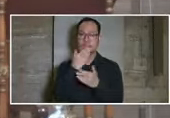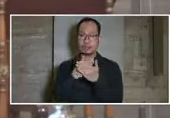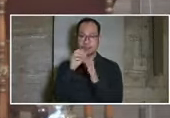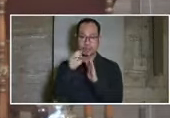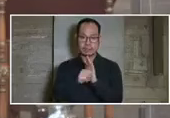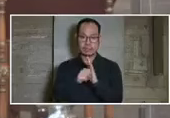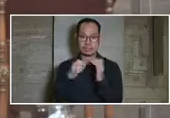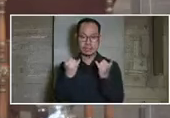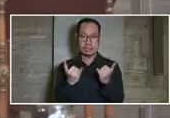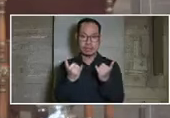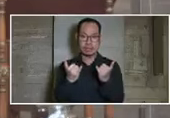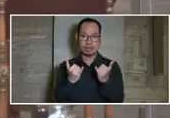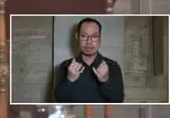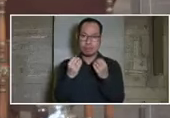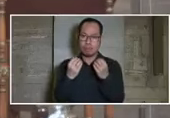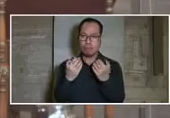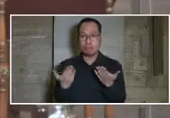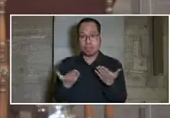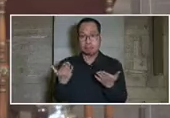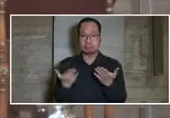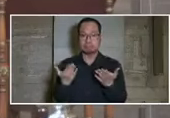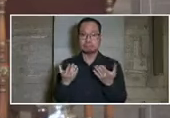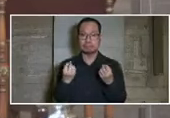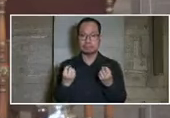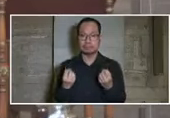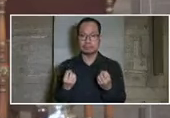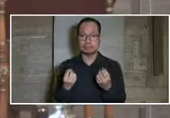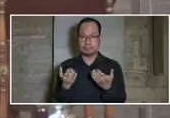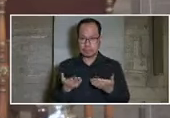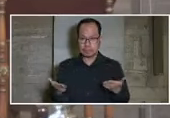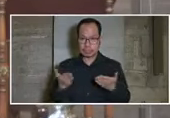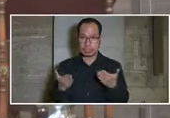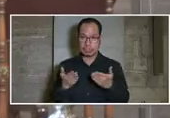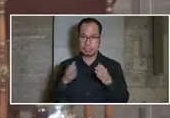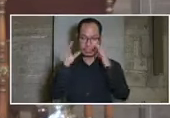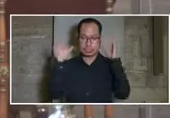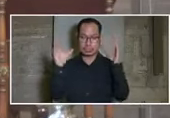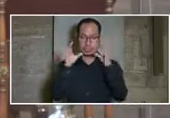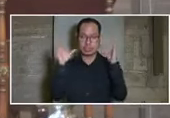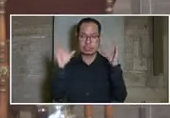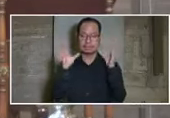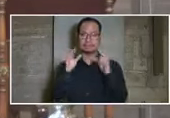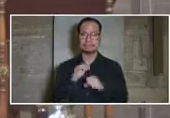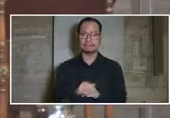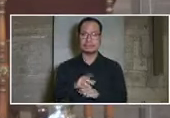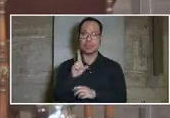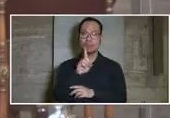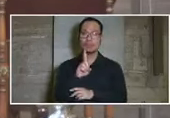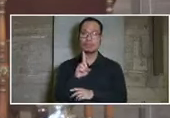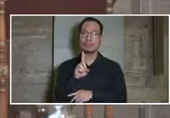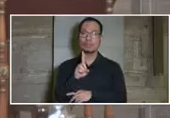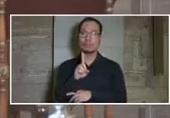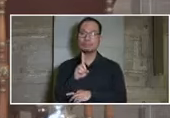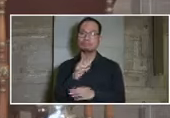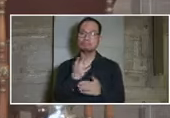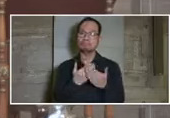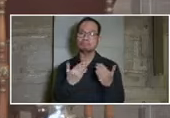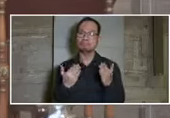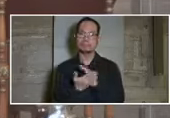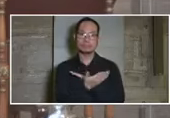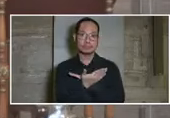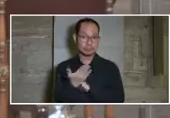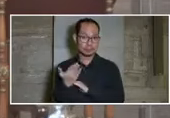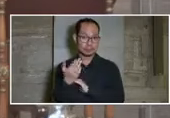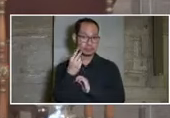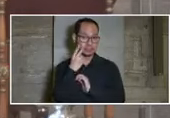Ngayon po na marahil naririto po tayo sa pagdiriwang na ito, what seems to be the things that you see